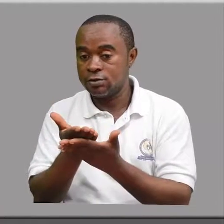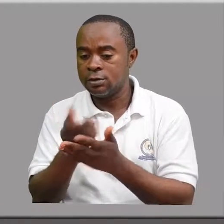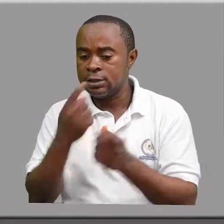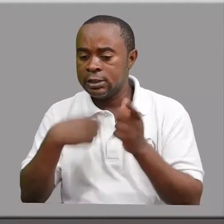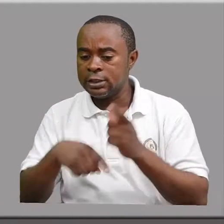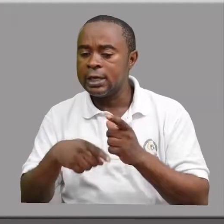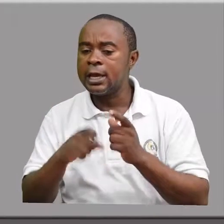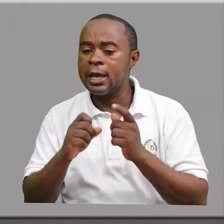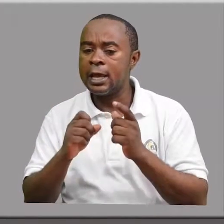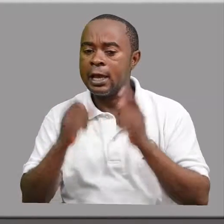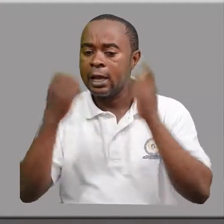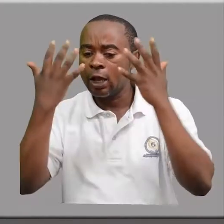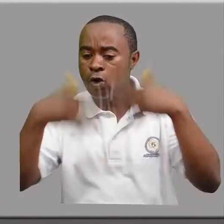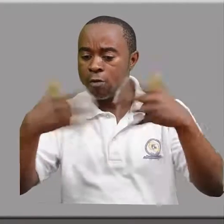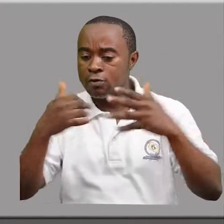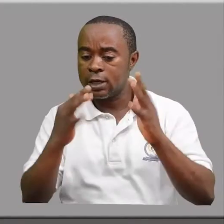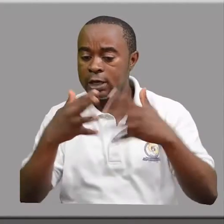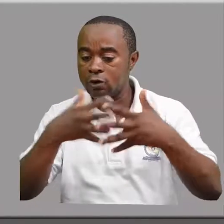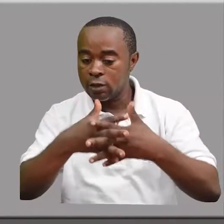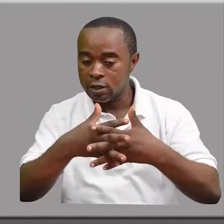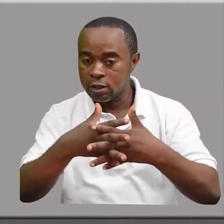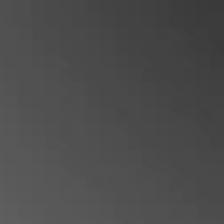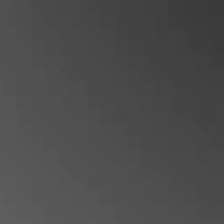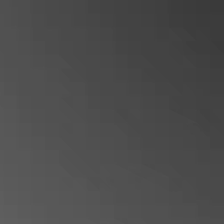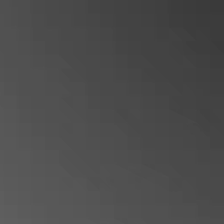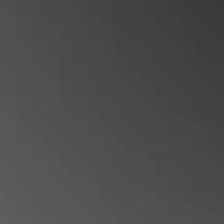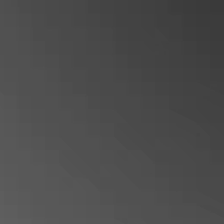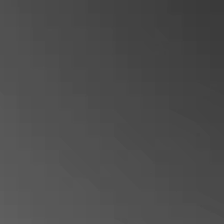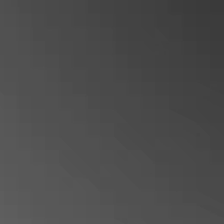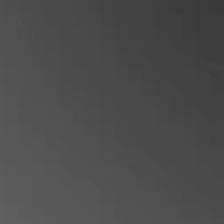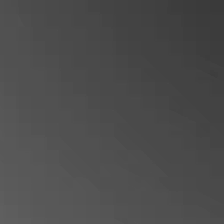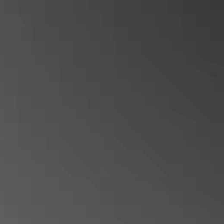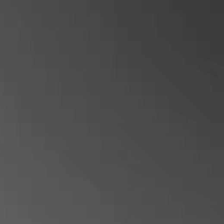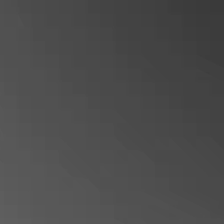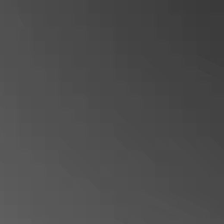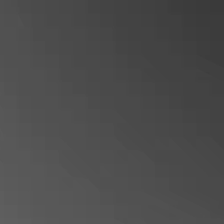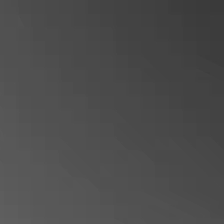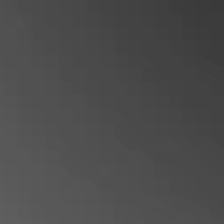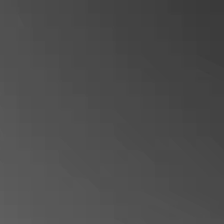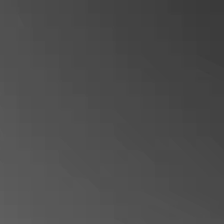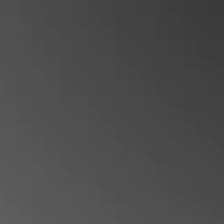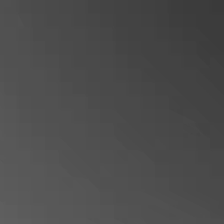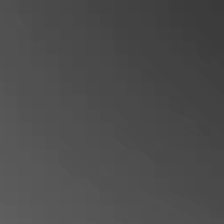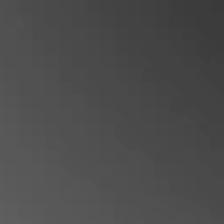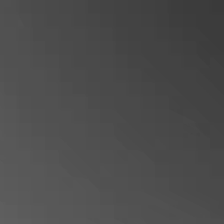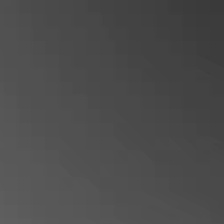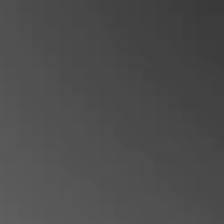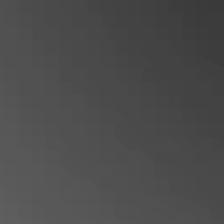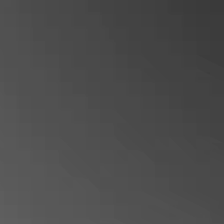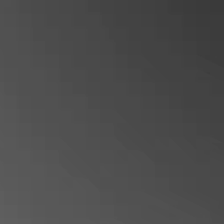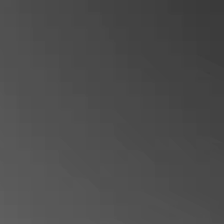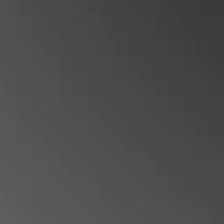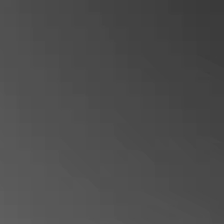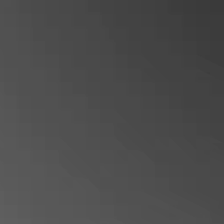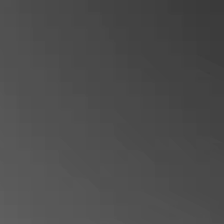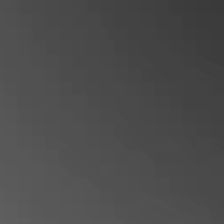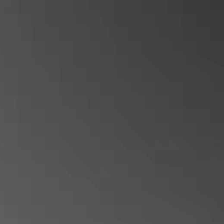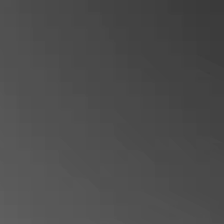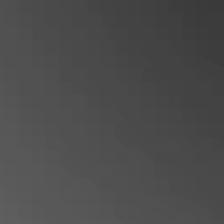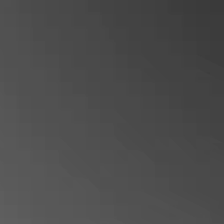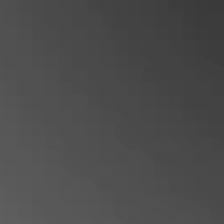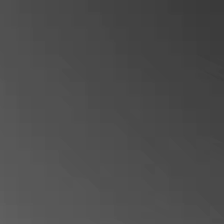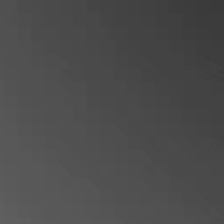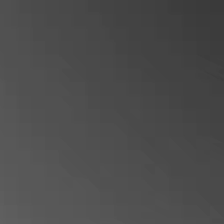in computer networking, we have three types of addressing. The first one, we have